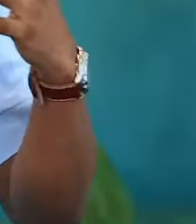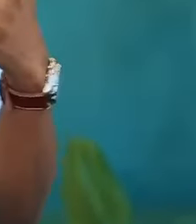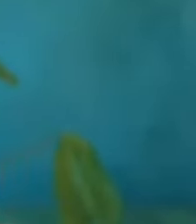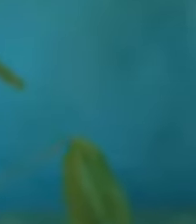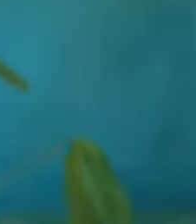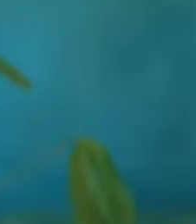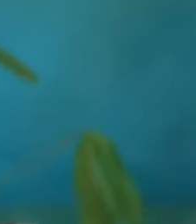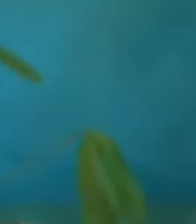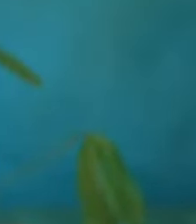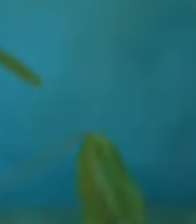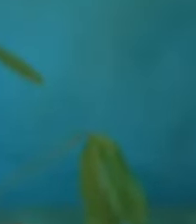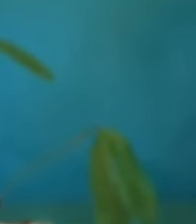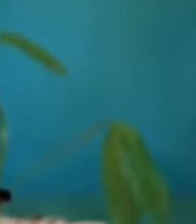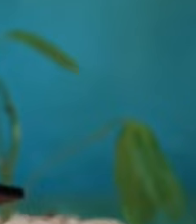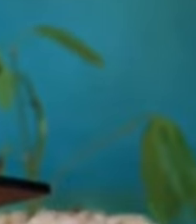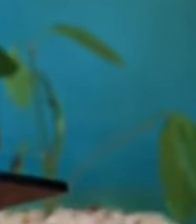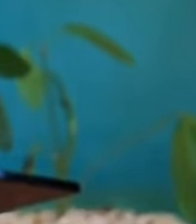It's contestable. But,